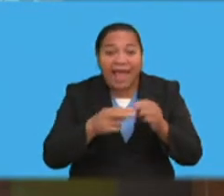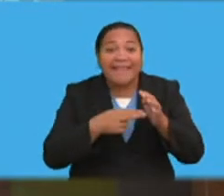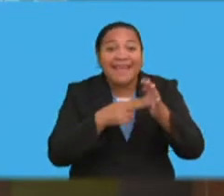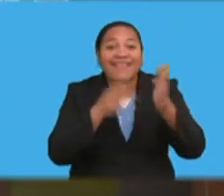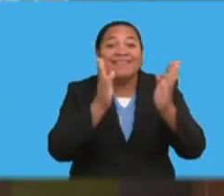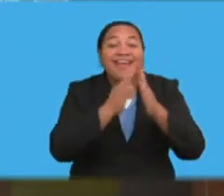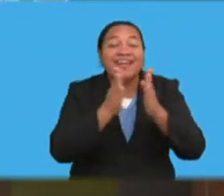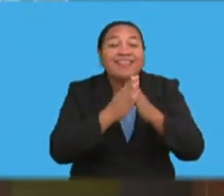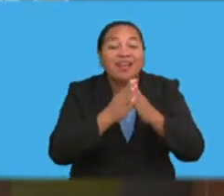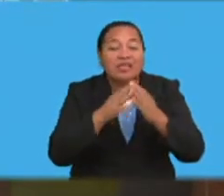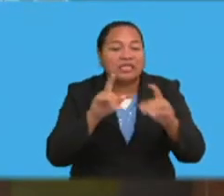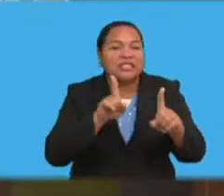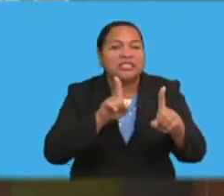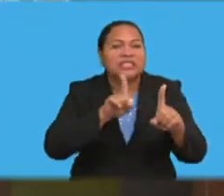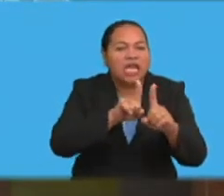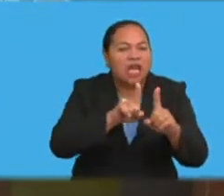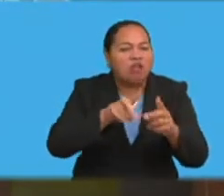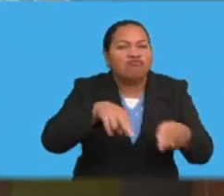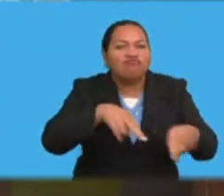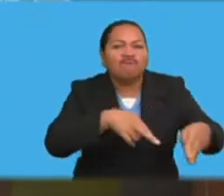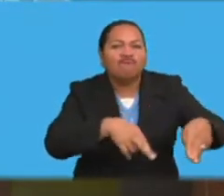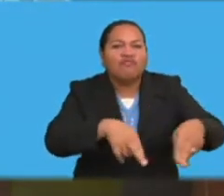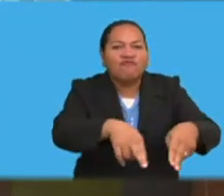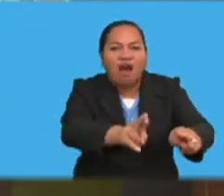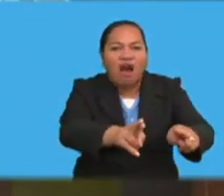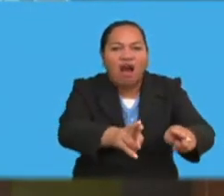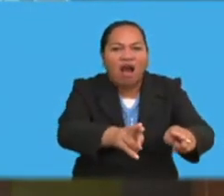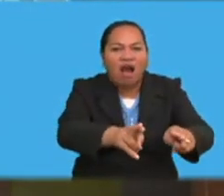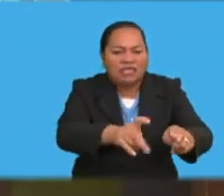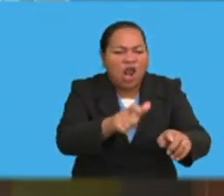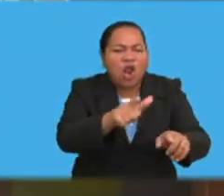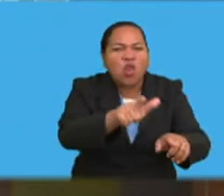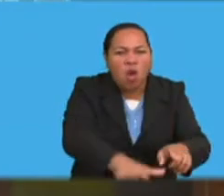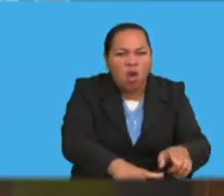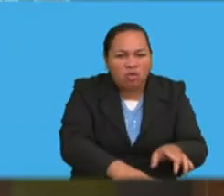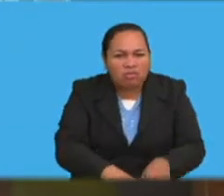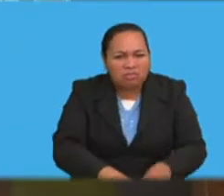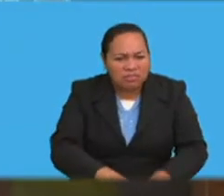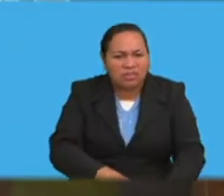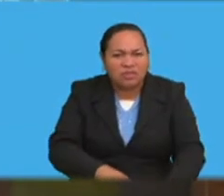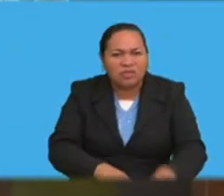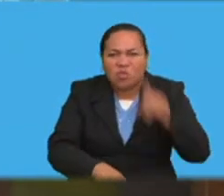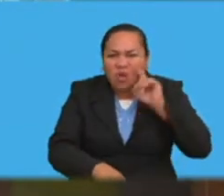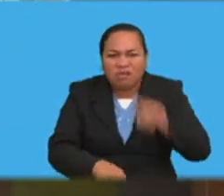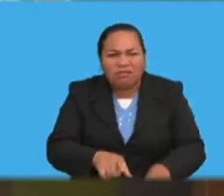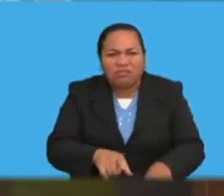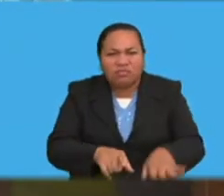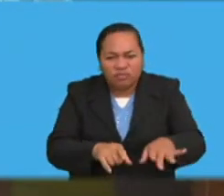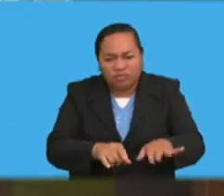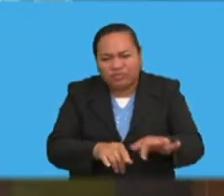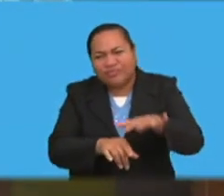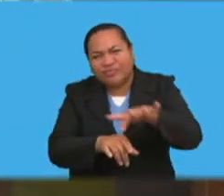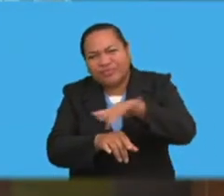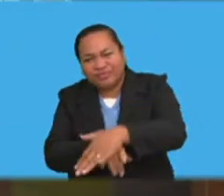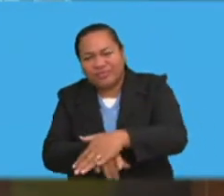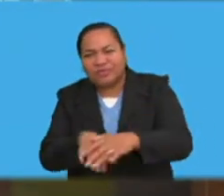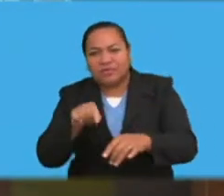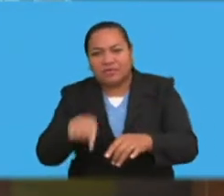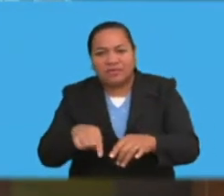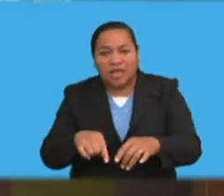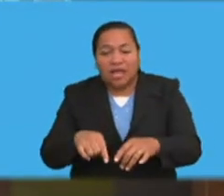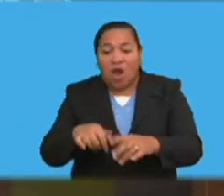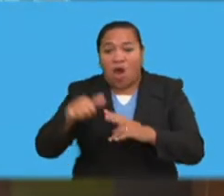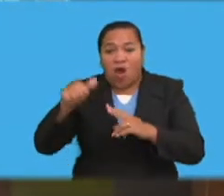is located very close to Nadi river bank and is a very low-lying area. Two, that vegetation cover, both